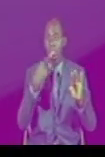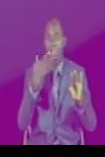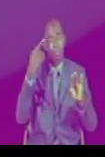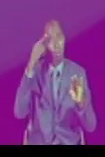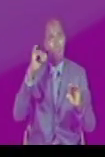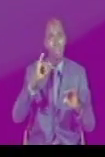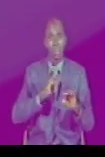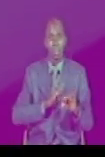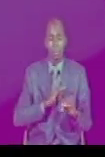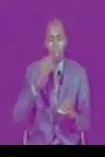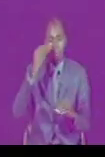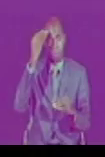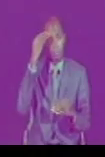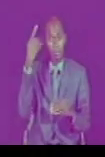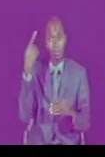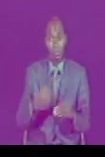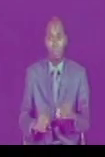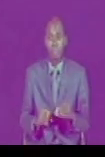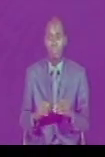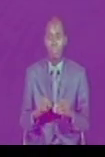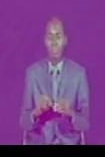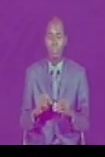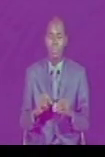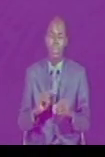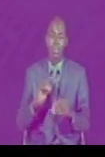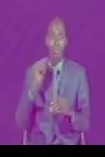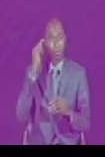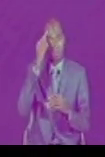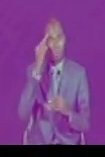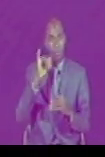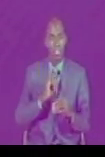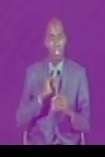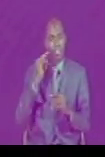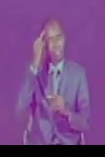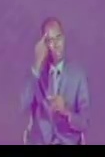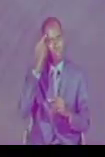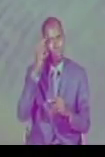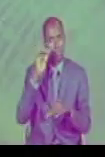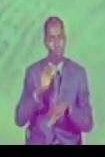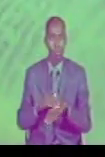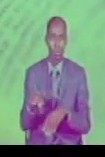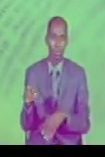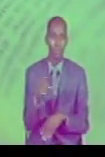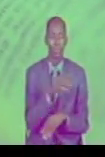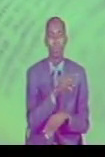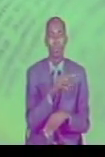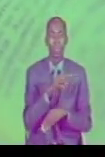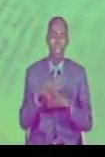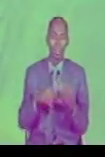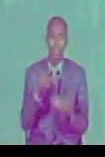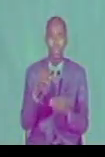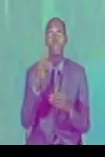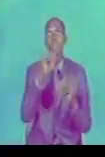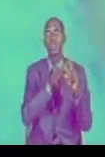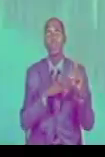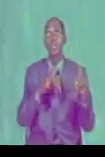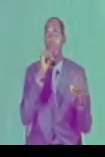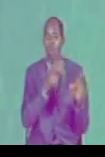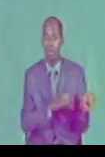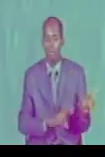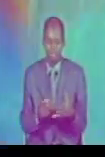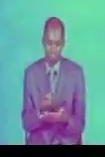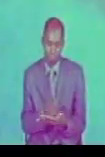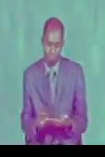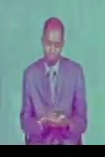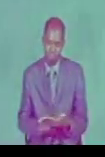the thoughts that I think toward you. God is thinking about you. He's already writing some things down. He says, when you get there, this is